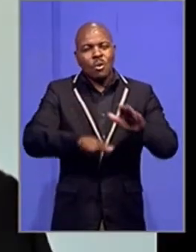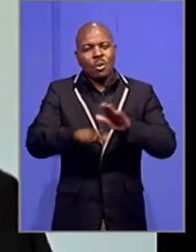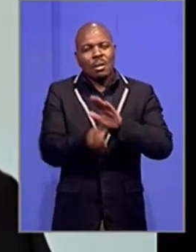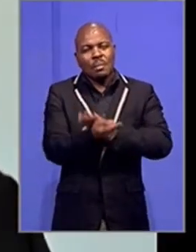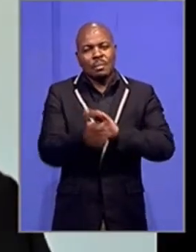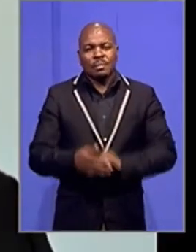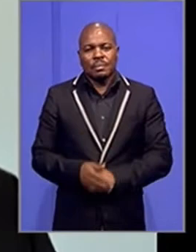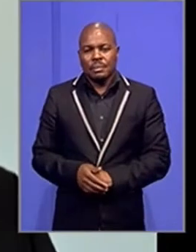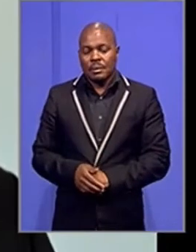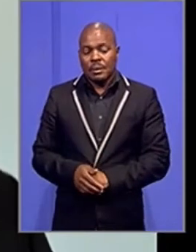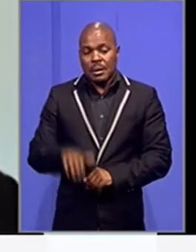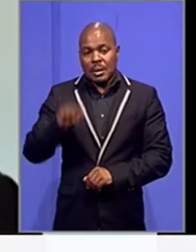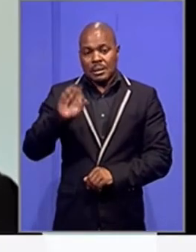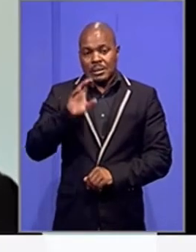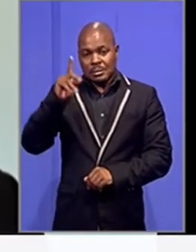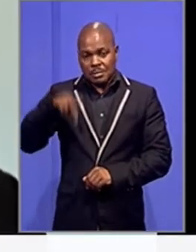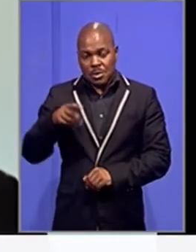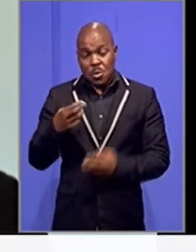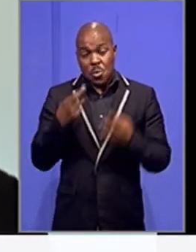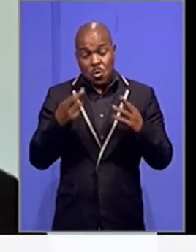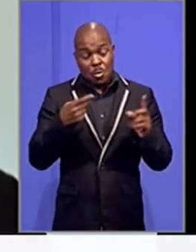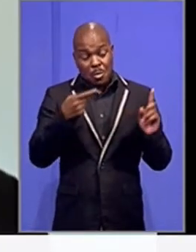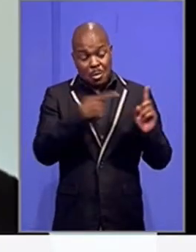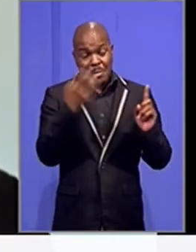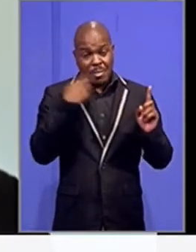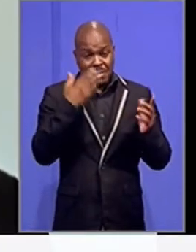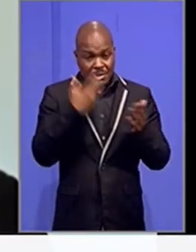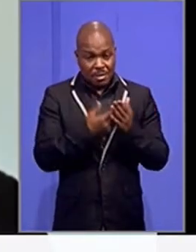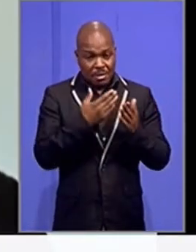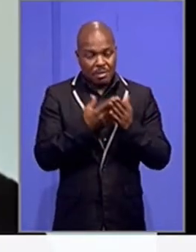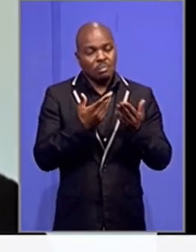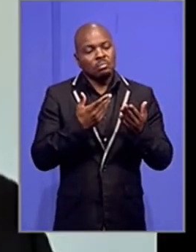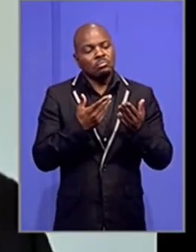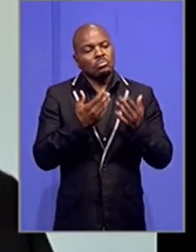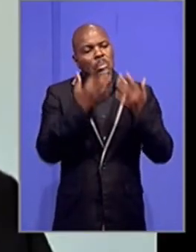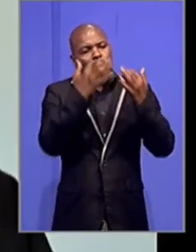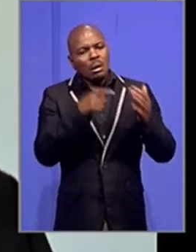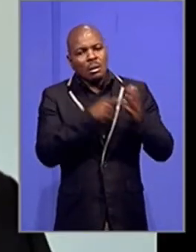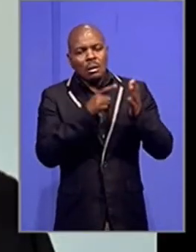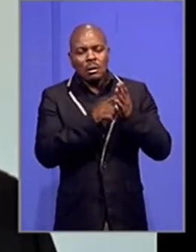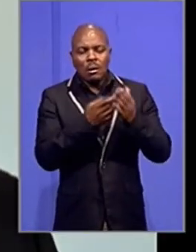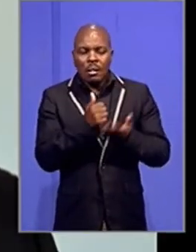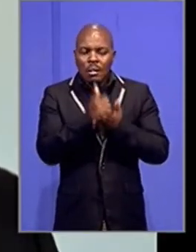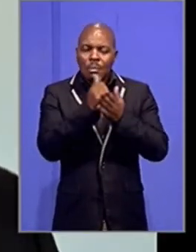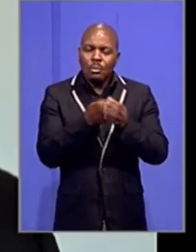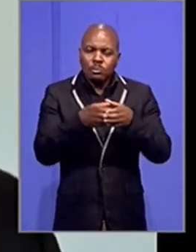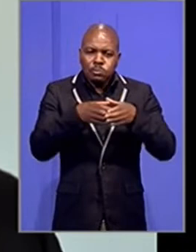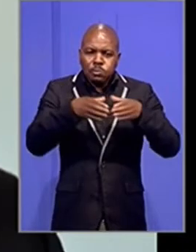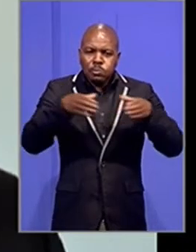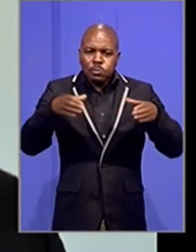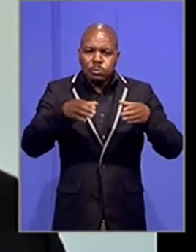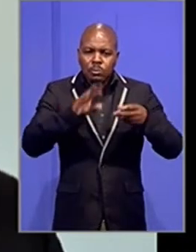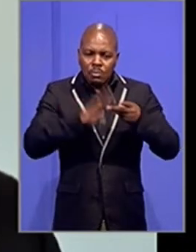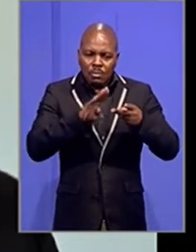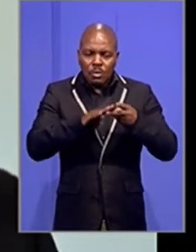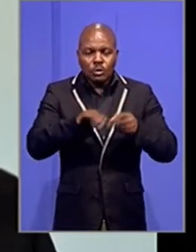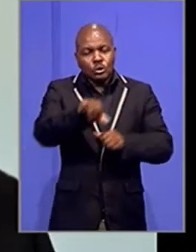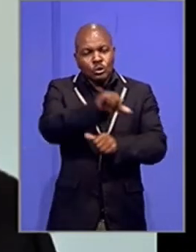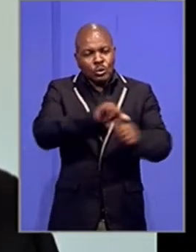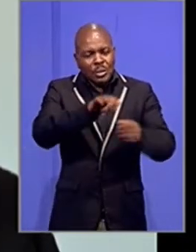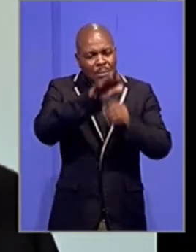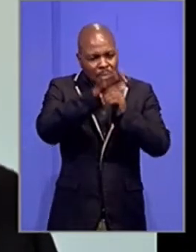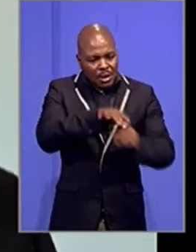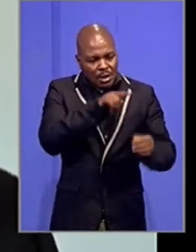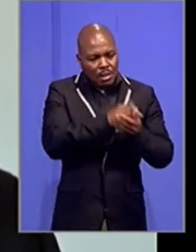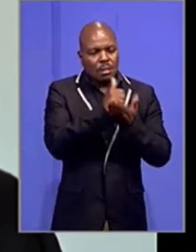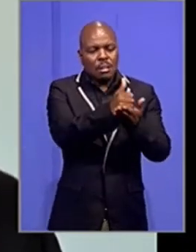that the Finance Minister will present a pro-growth debt stabilisation budget while also dealing with social pressures. It is